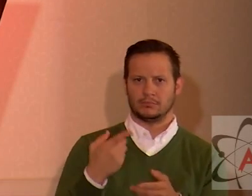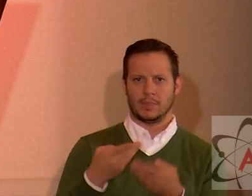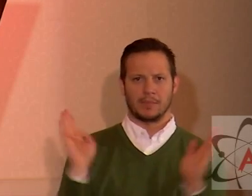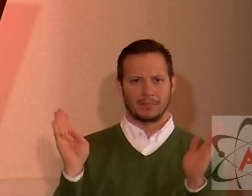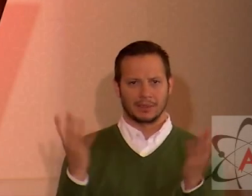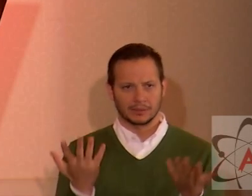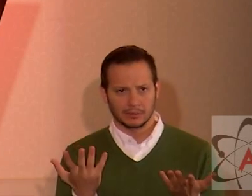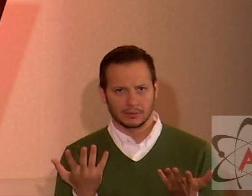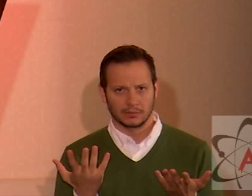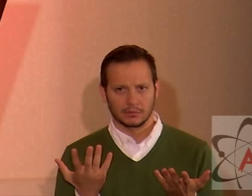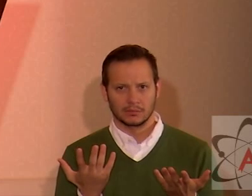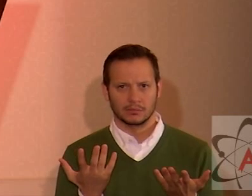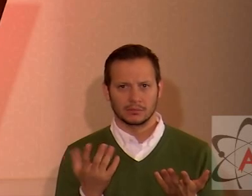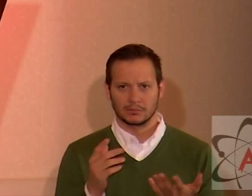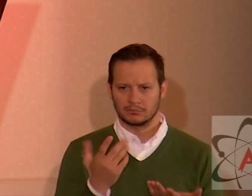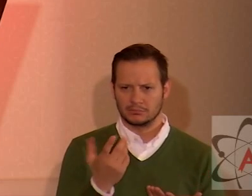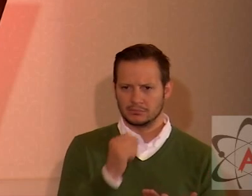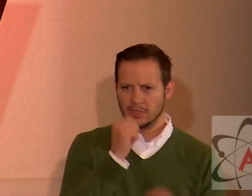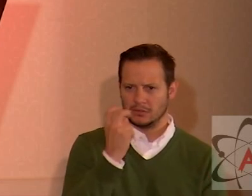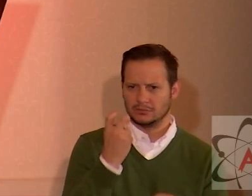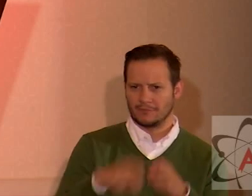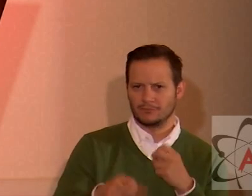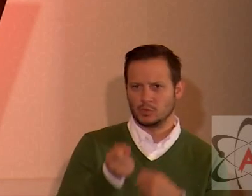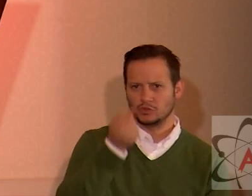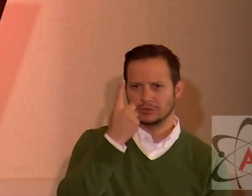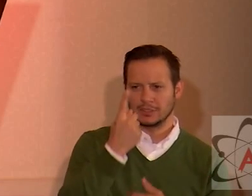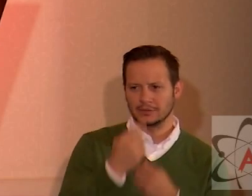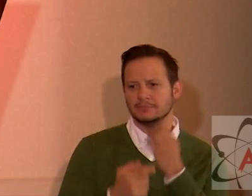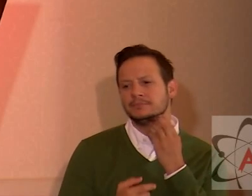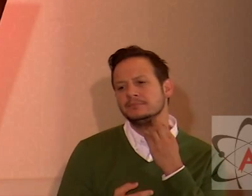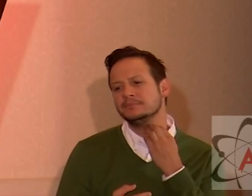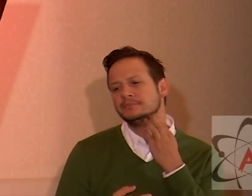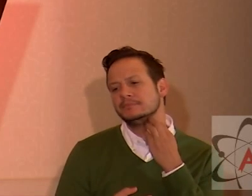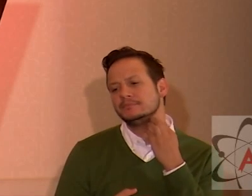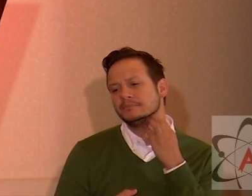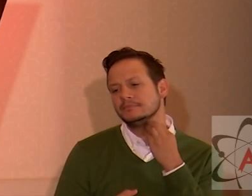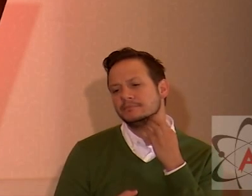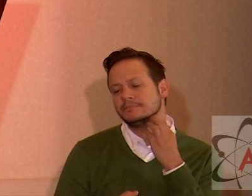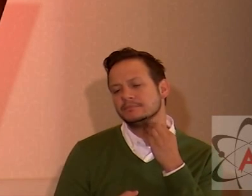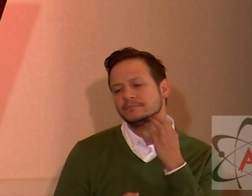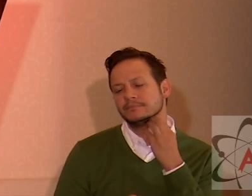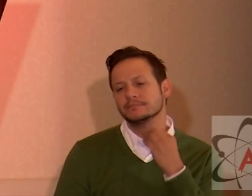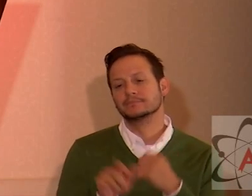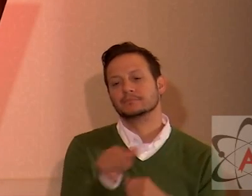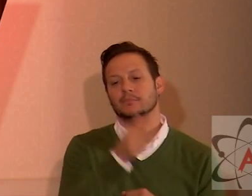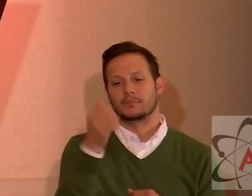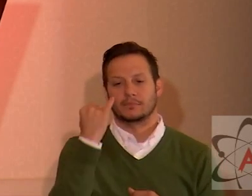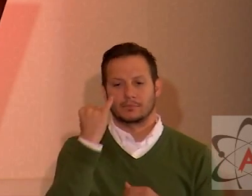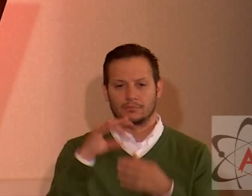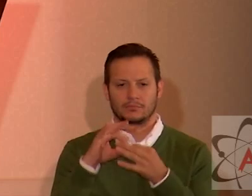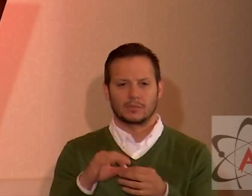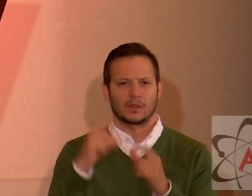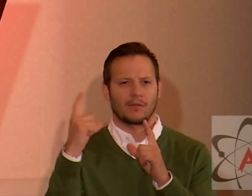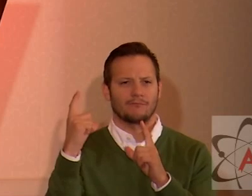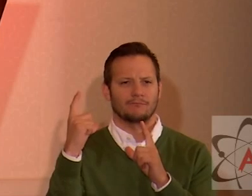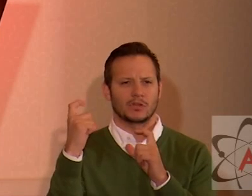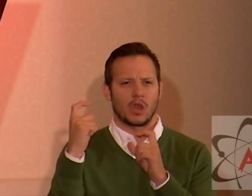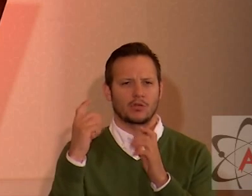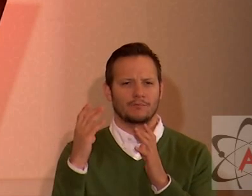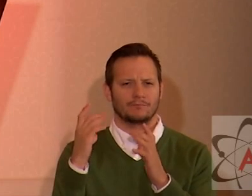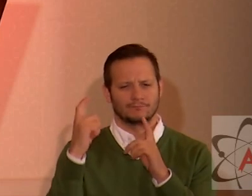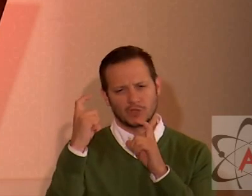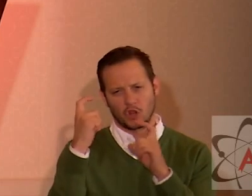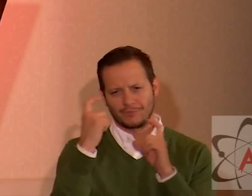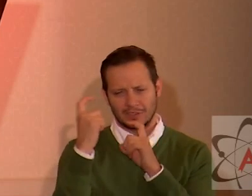so difficult to understand? Similar idea was rejected in regard to a photography case at the